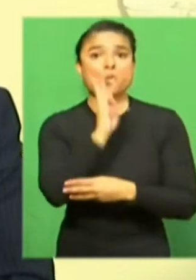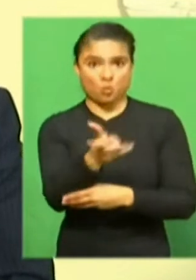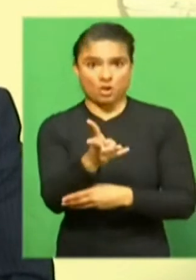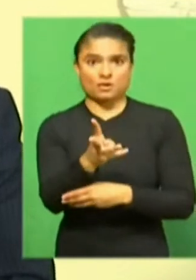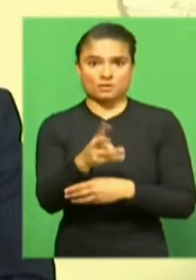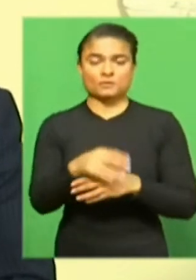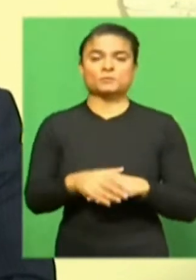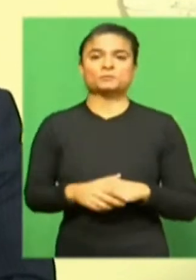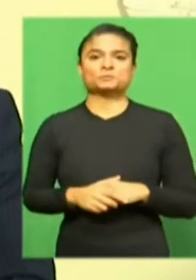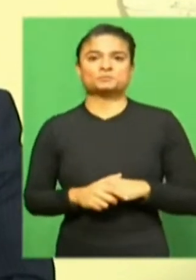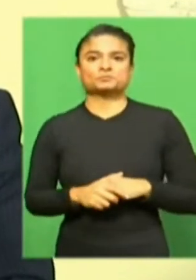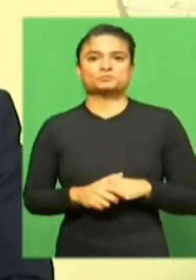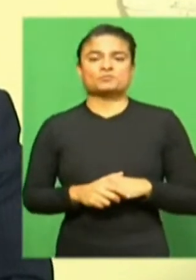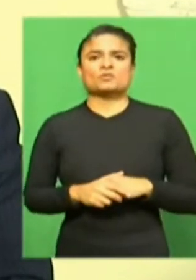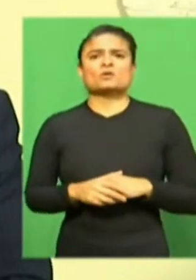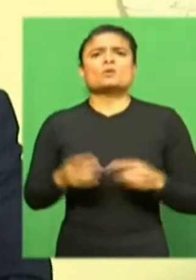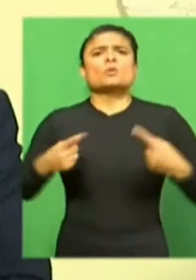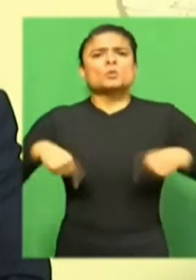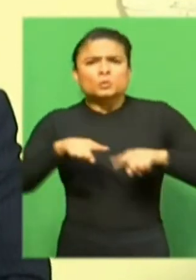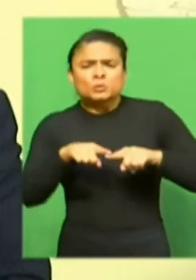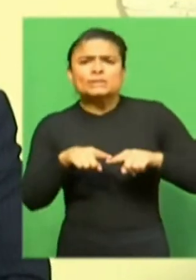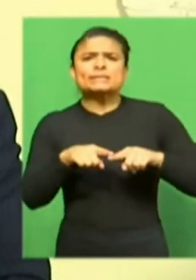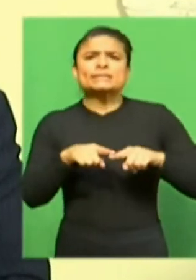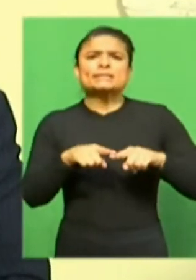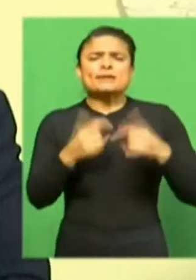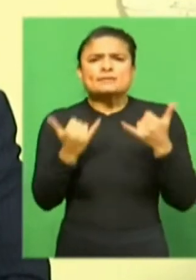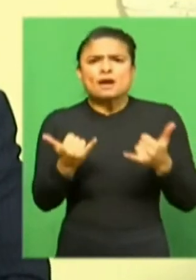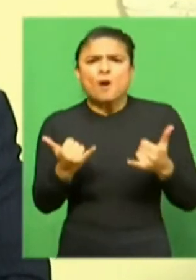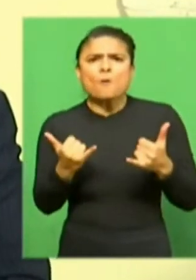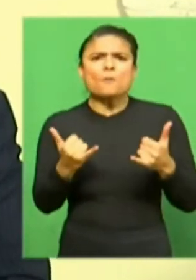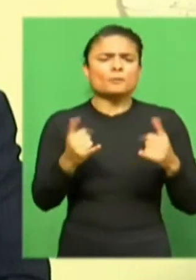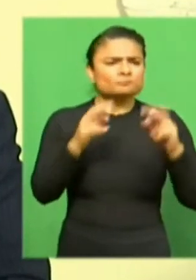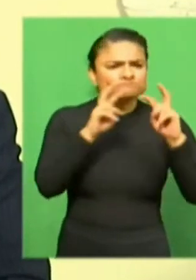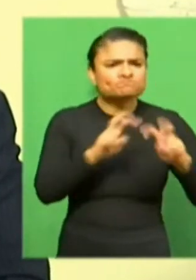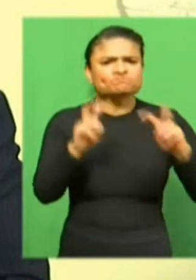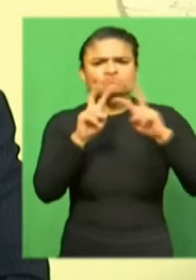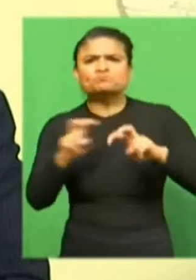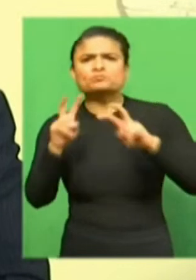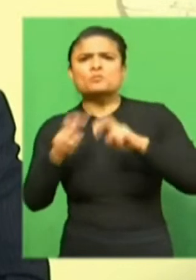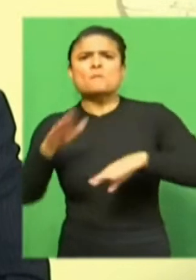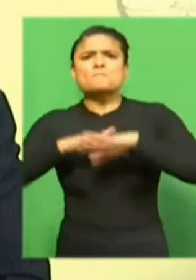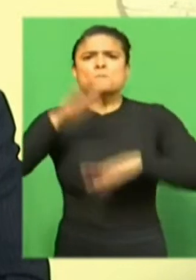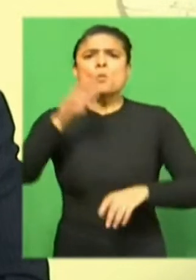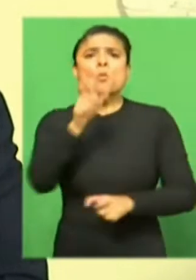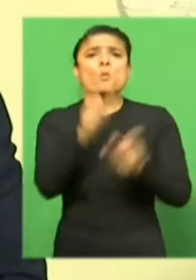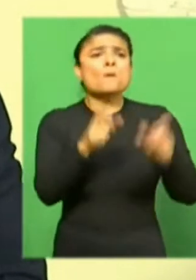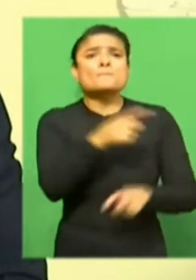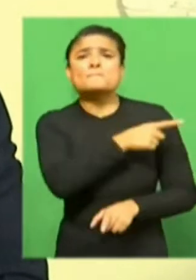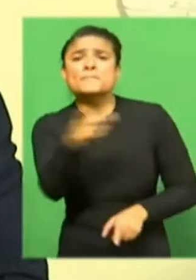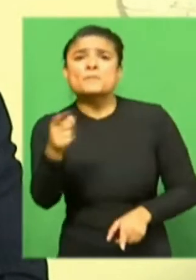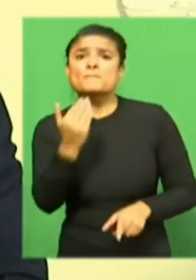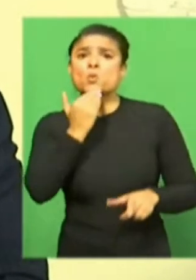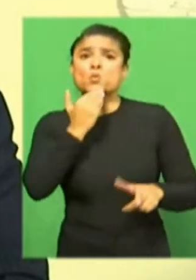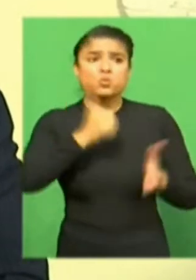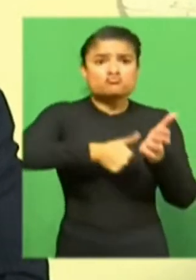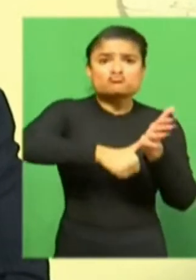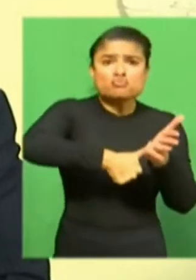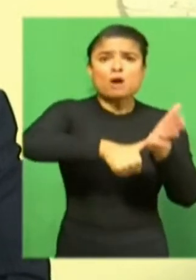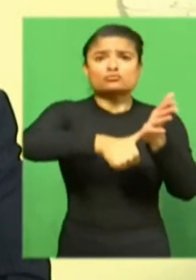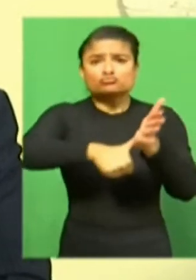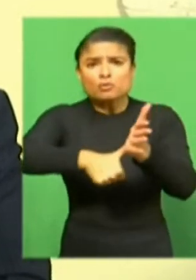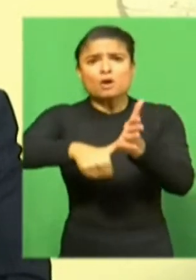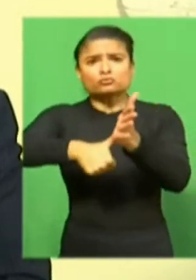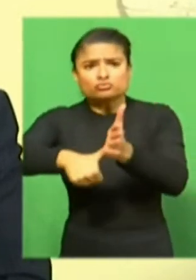We are expanding the number of people who are eligible for this grant by allowing unemployed caregivers